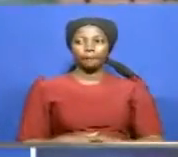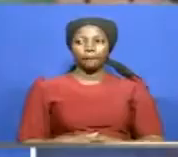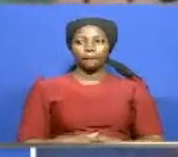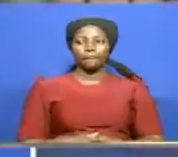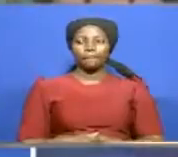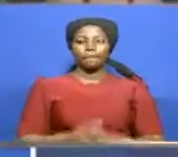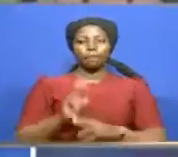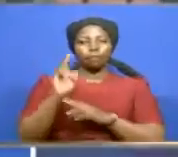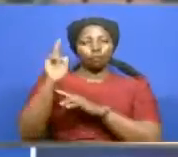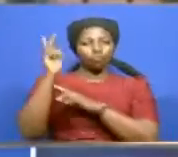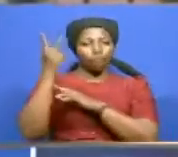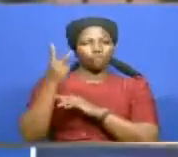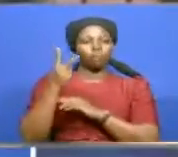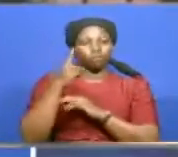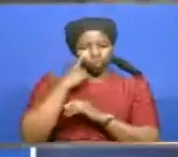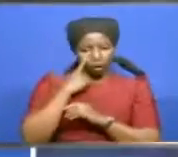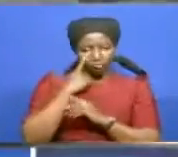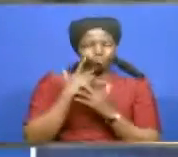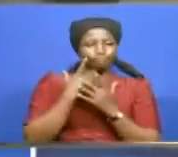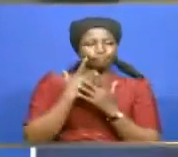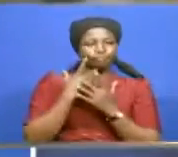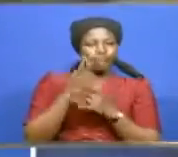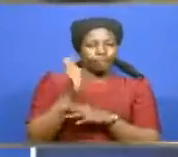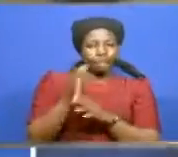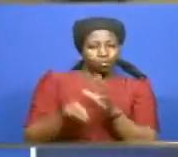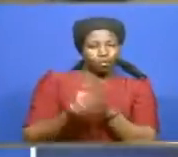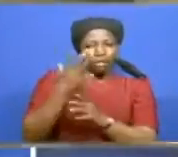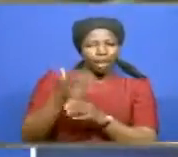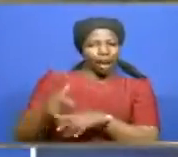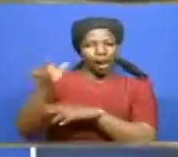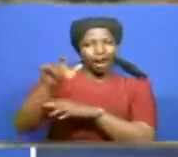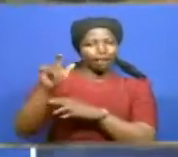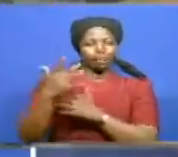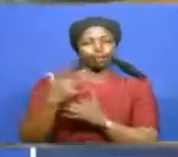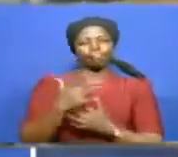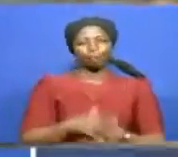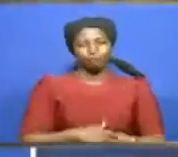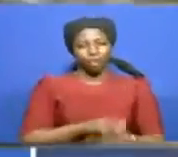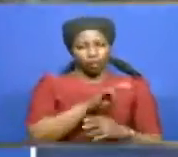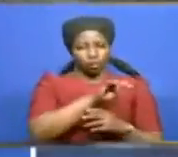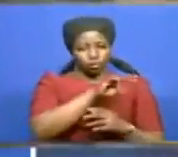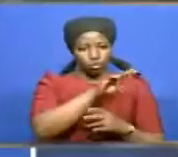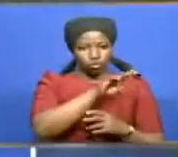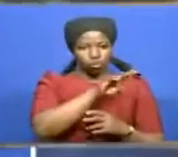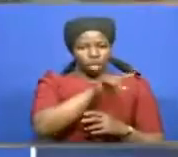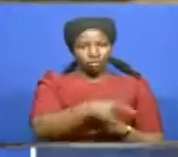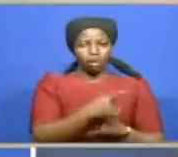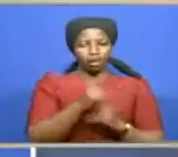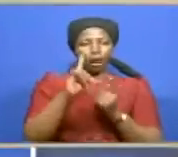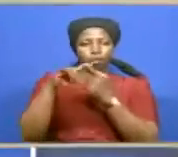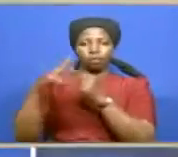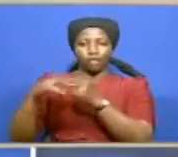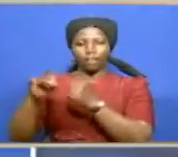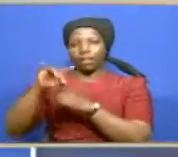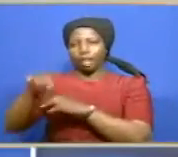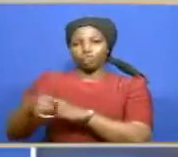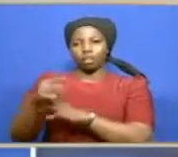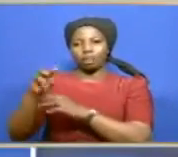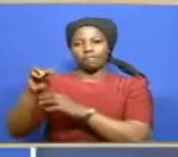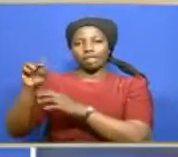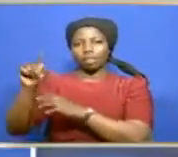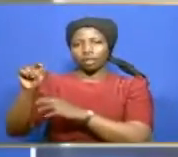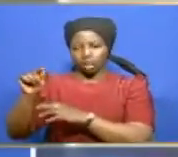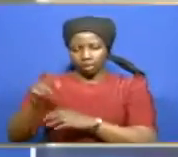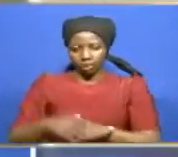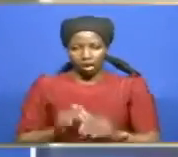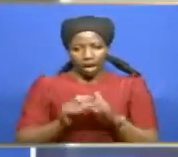2009. Kenya saw fish production steadily increase from a mere 2,000 metric tons to 70,000 metric tons after the rollout of the